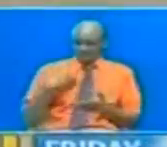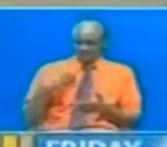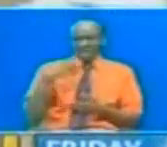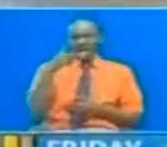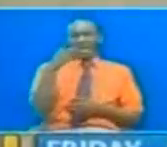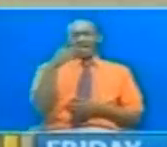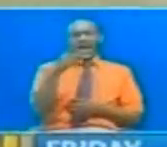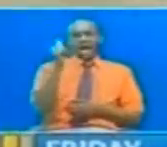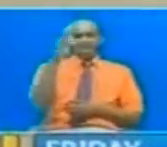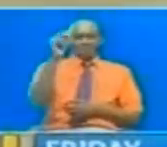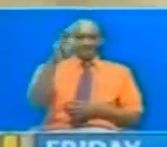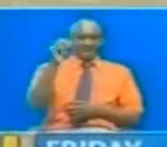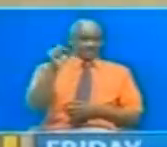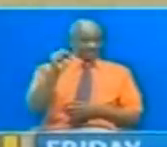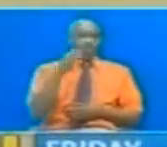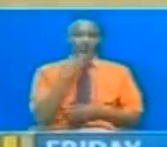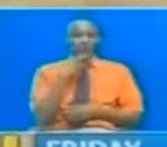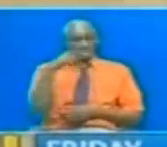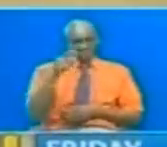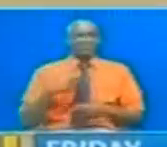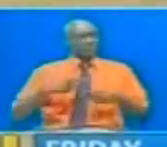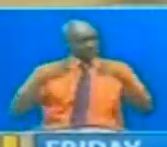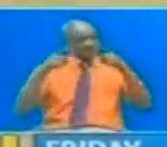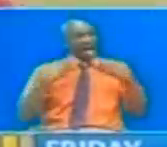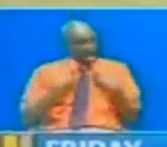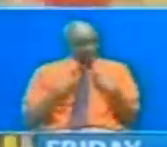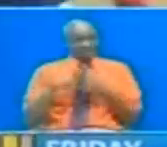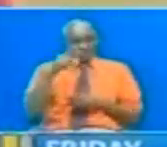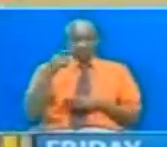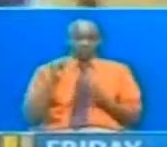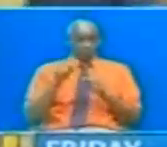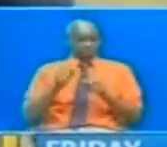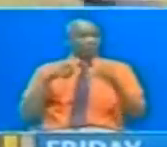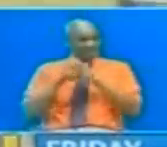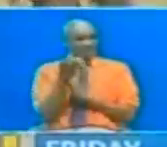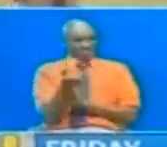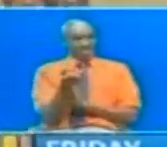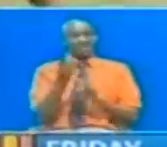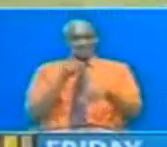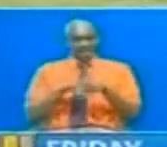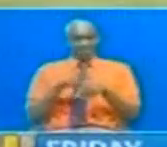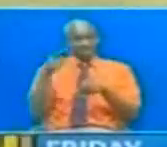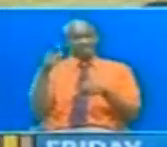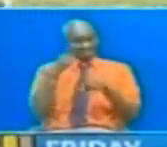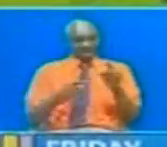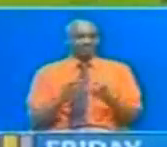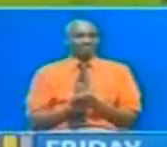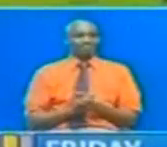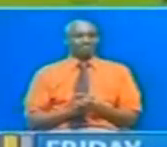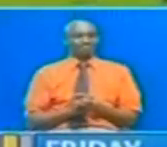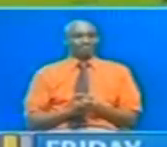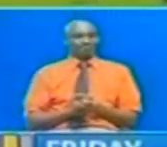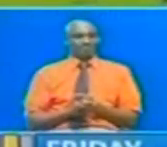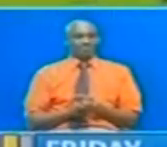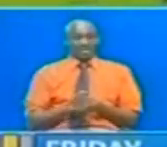has worked their way up to the fifth, with high hopes of being among the 4 semi-finalists at the close of the regular season.